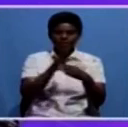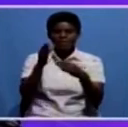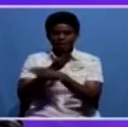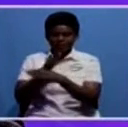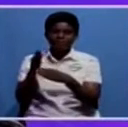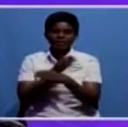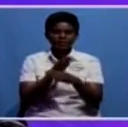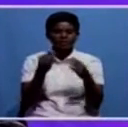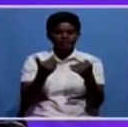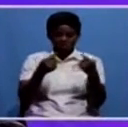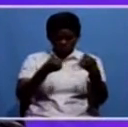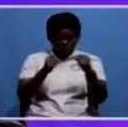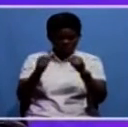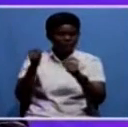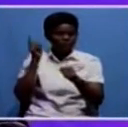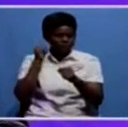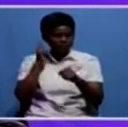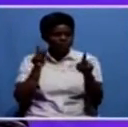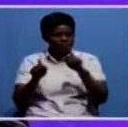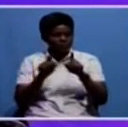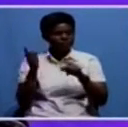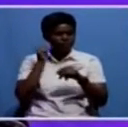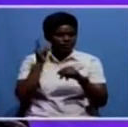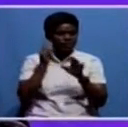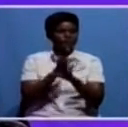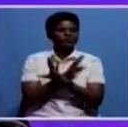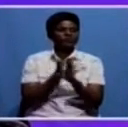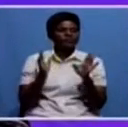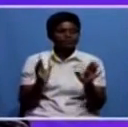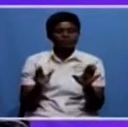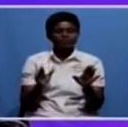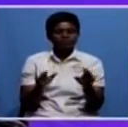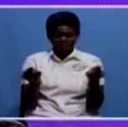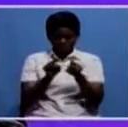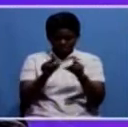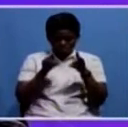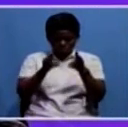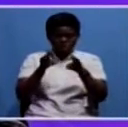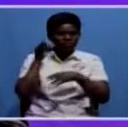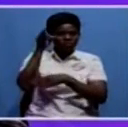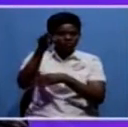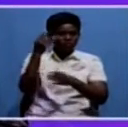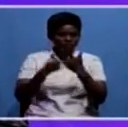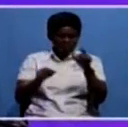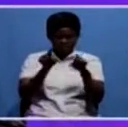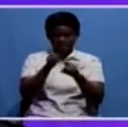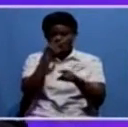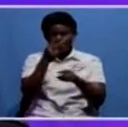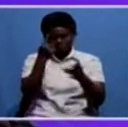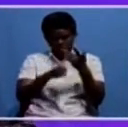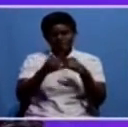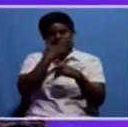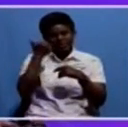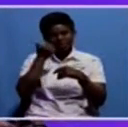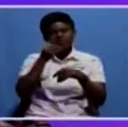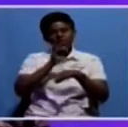to hear the people, hear the Zambians, and chart a way forward, and also see what is the best